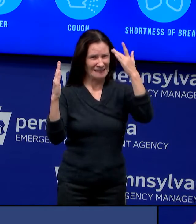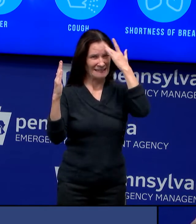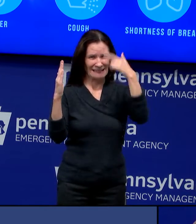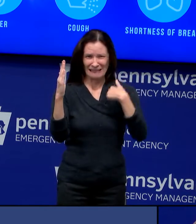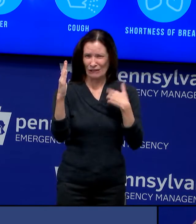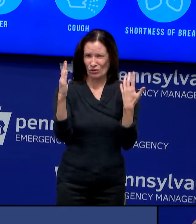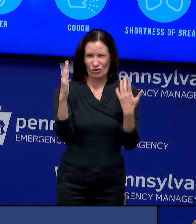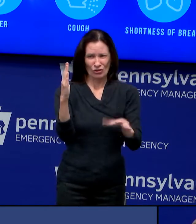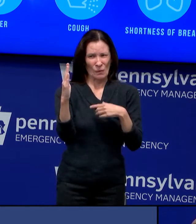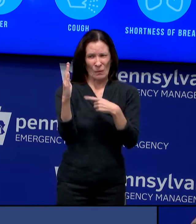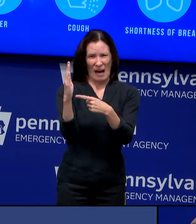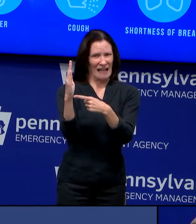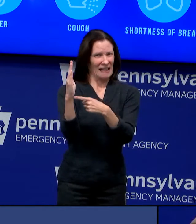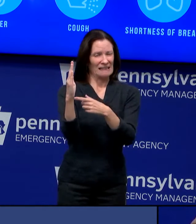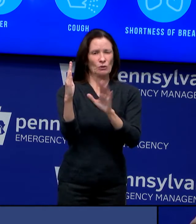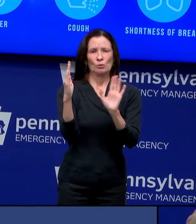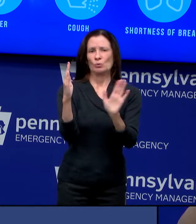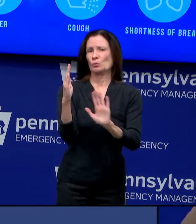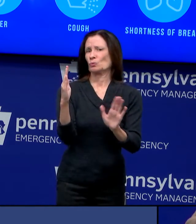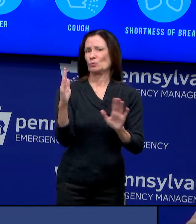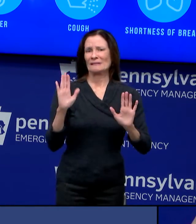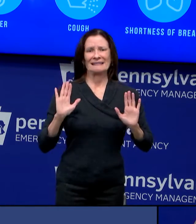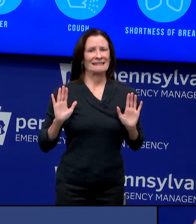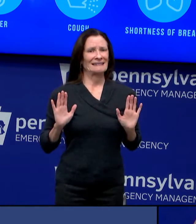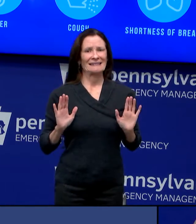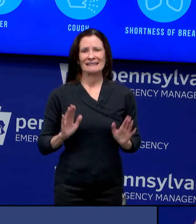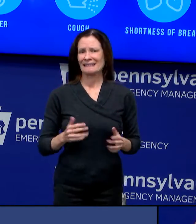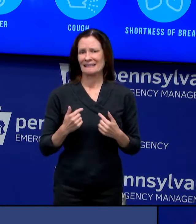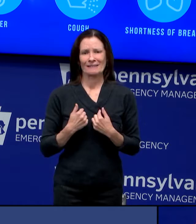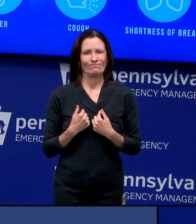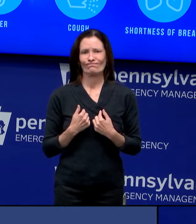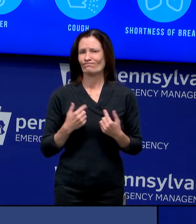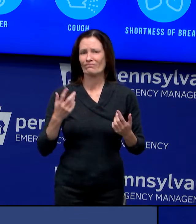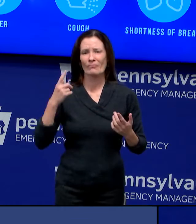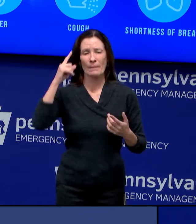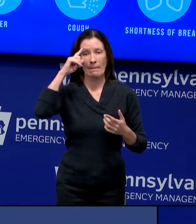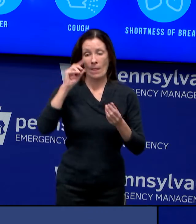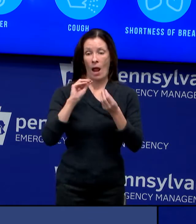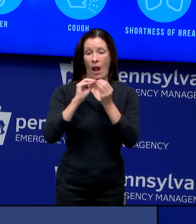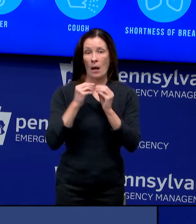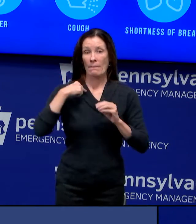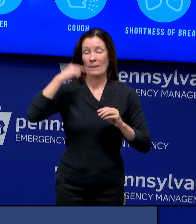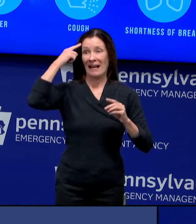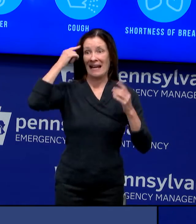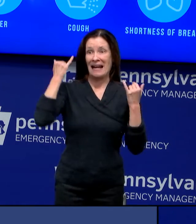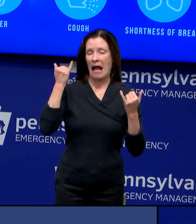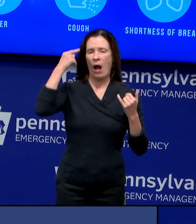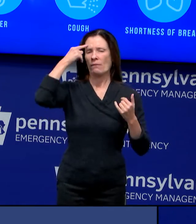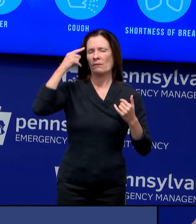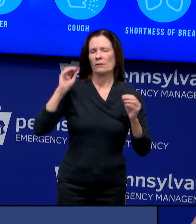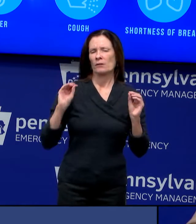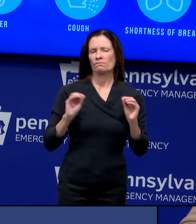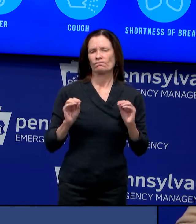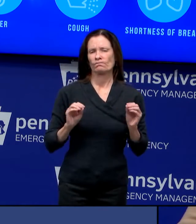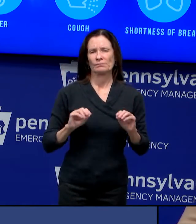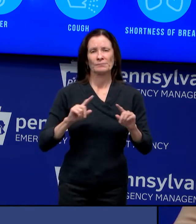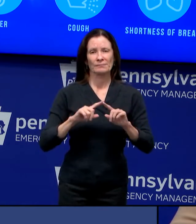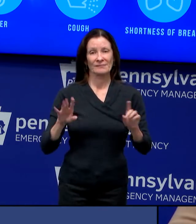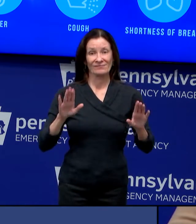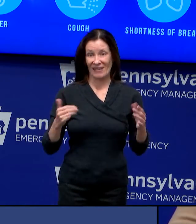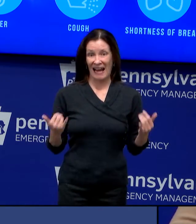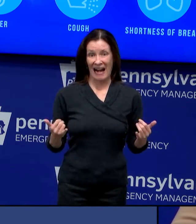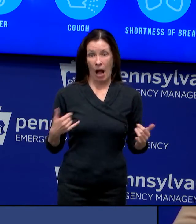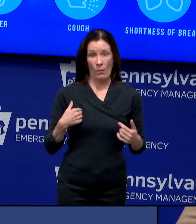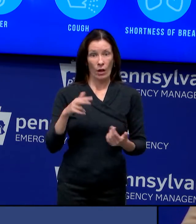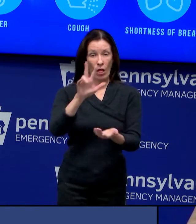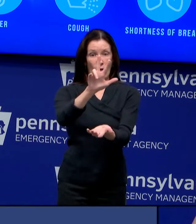continued. And I don't have the math in my head, but we could have had, instead of more than 37,000 cases, we